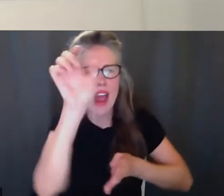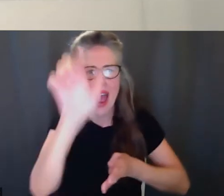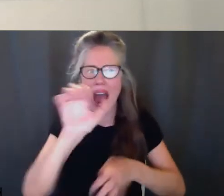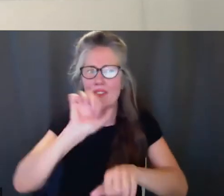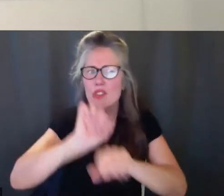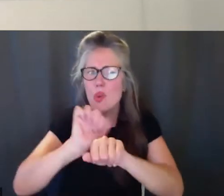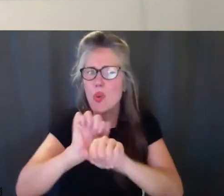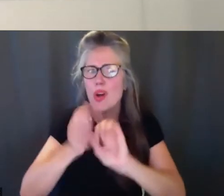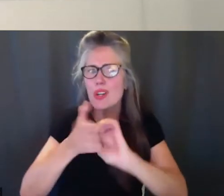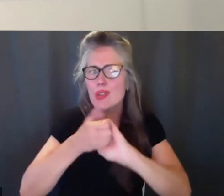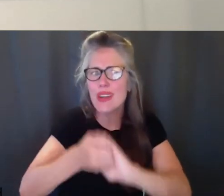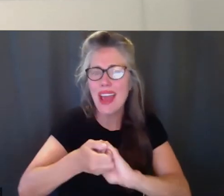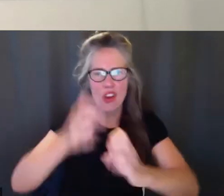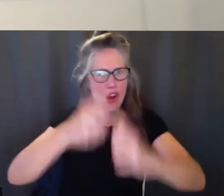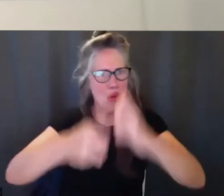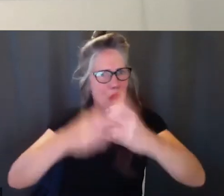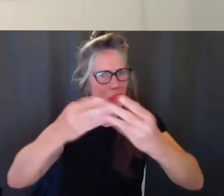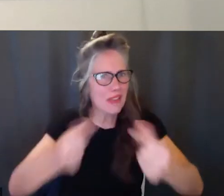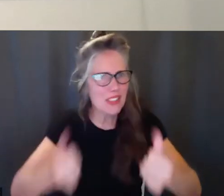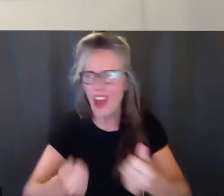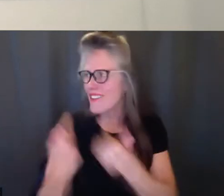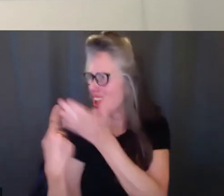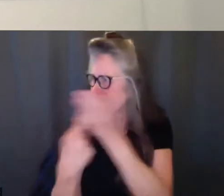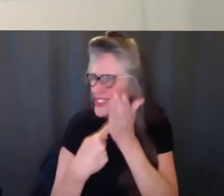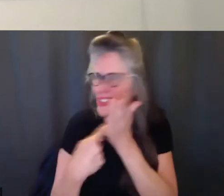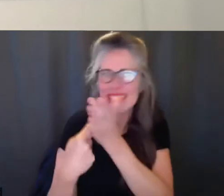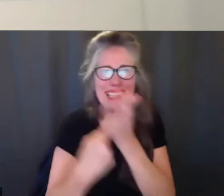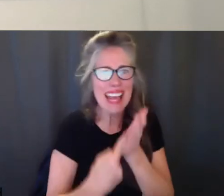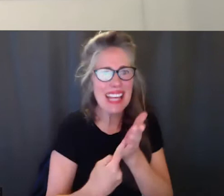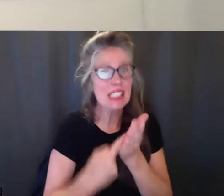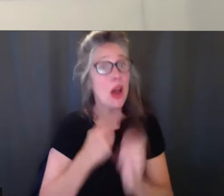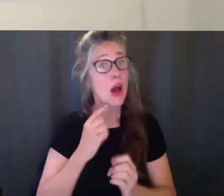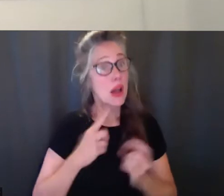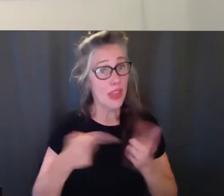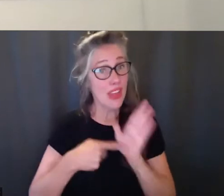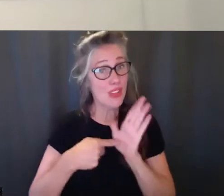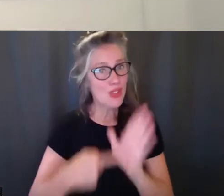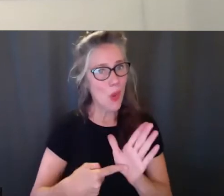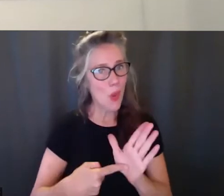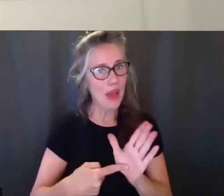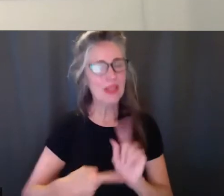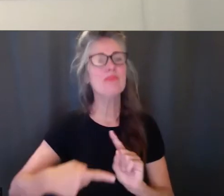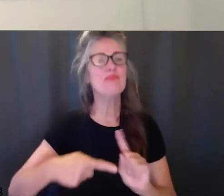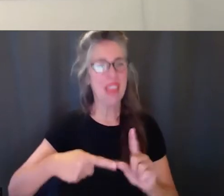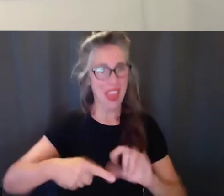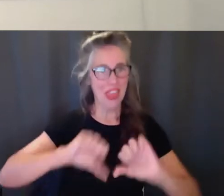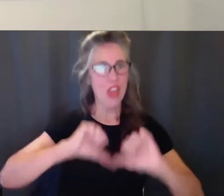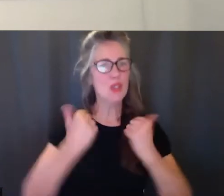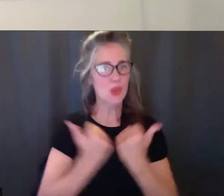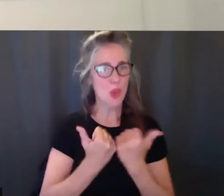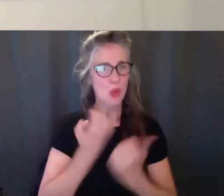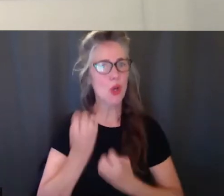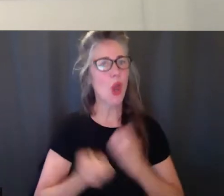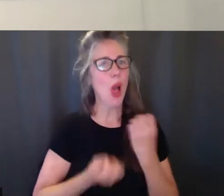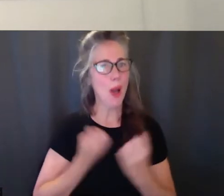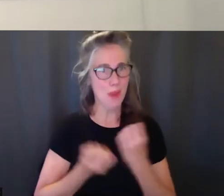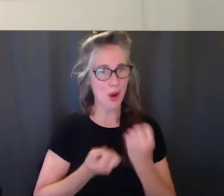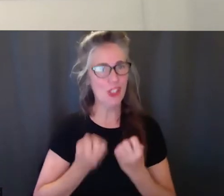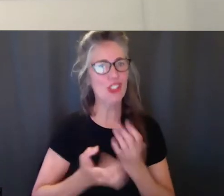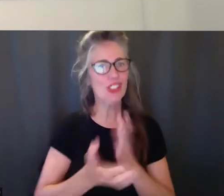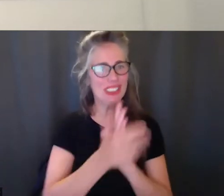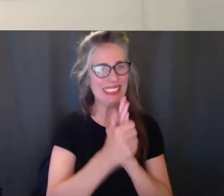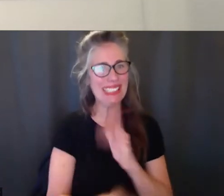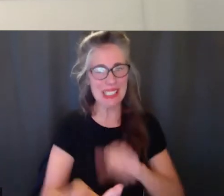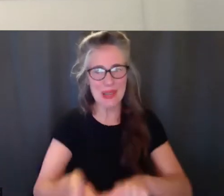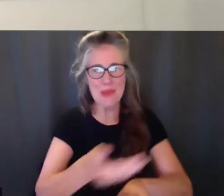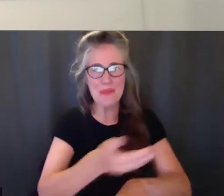collaboration, problem solving, and really working on those social emotional skills. One high school teacher remarked to us